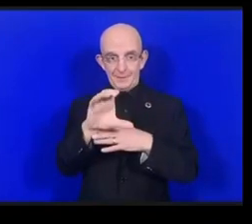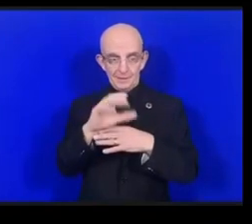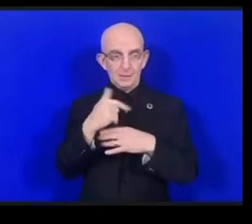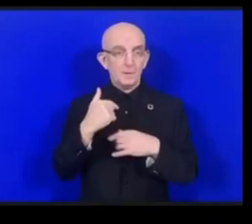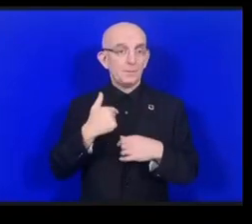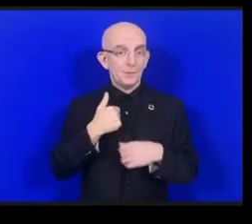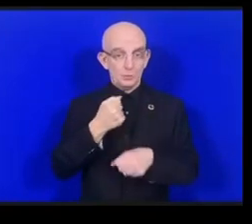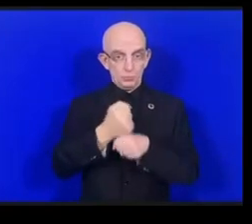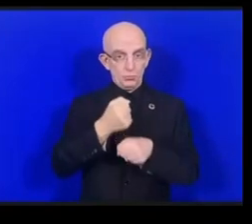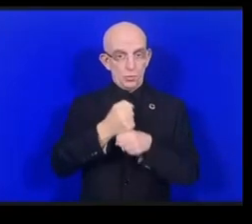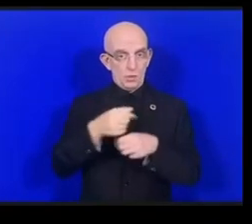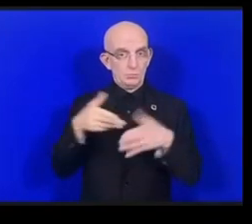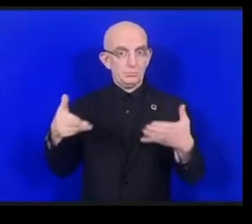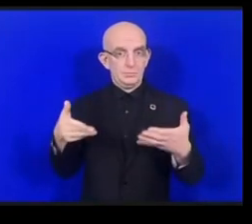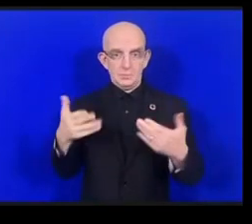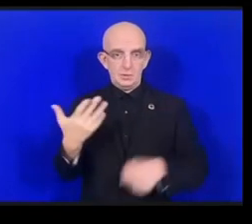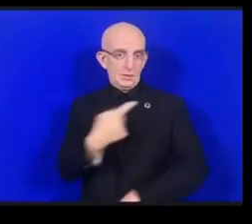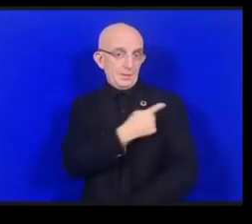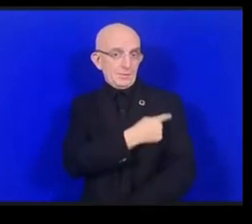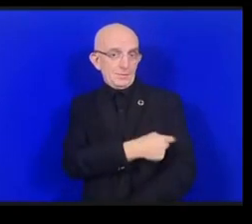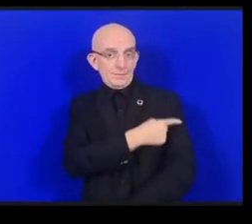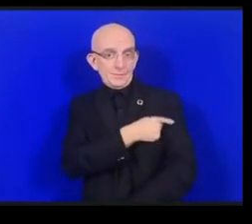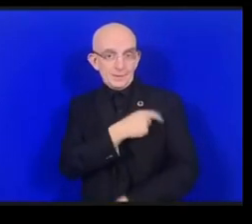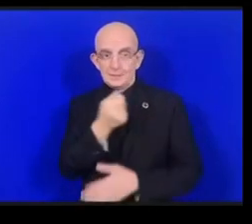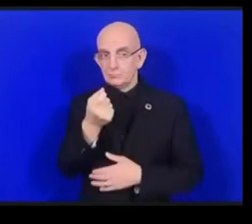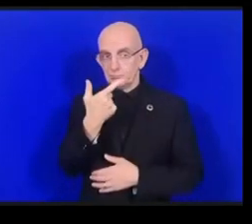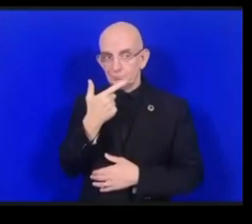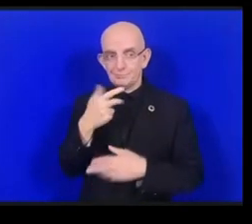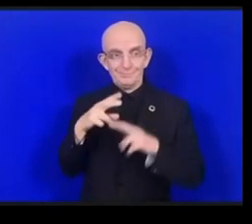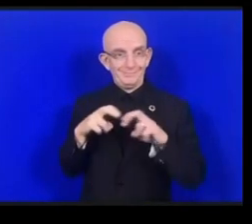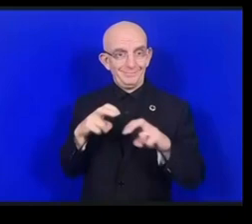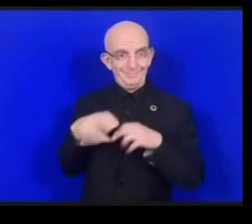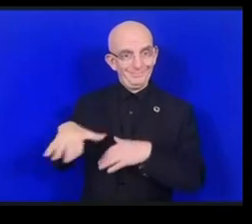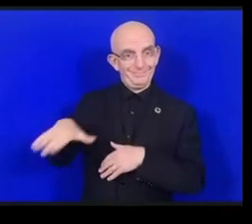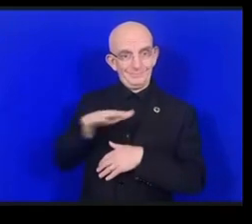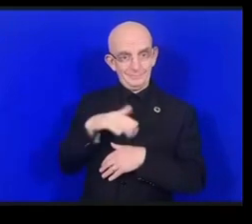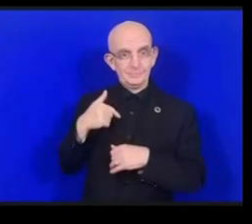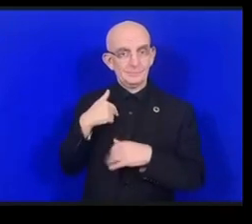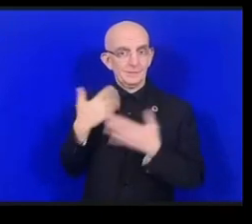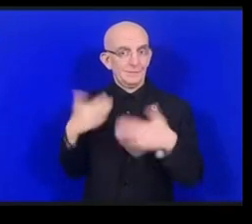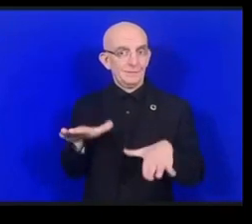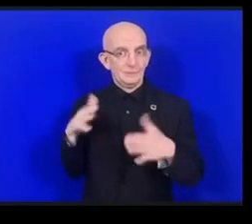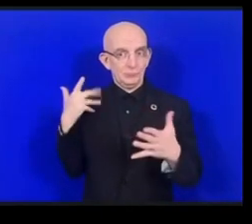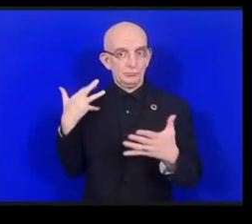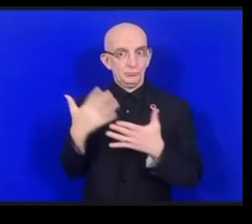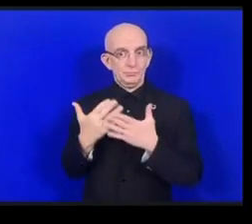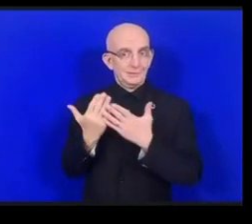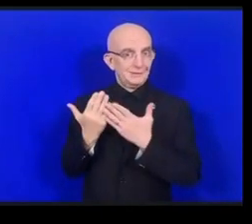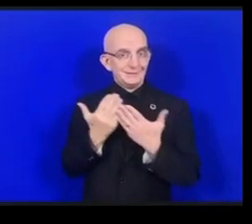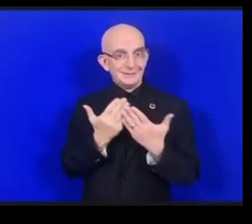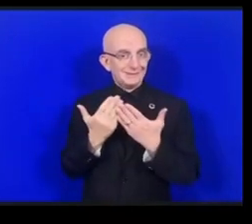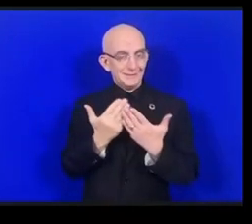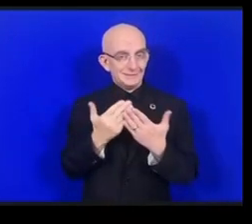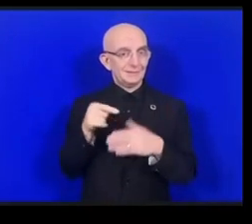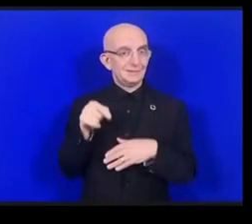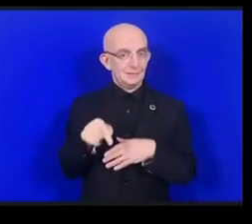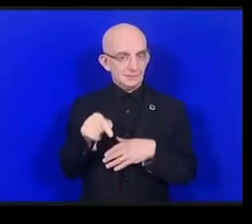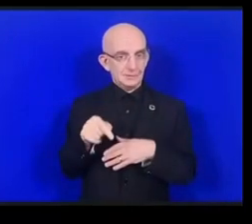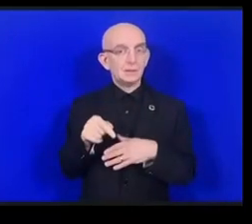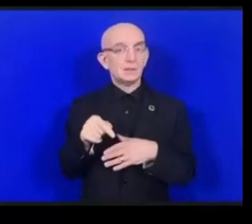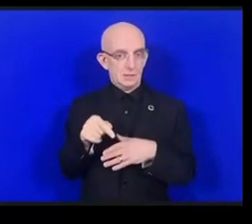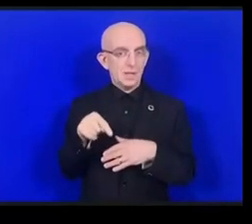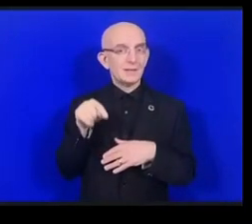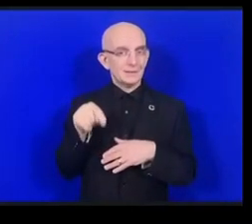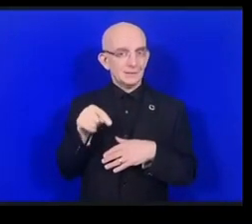at Osaka K University graduate school of education meing in health